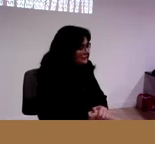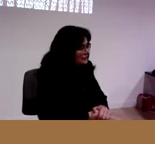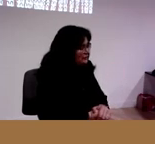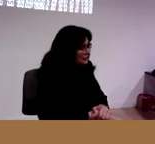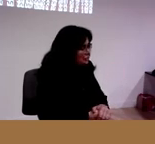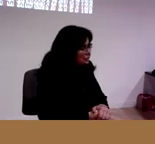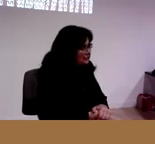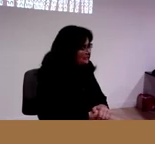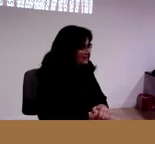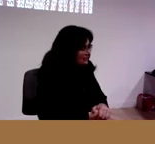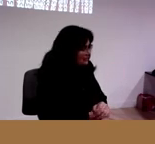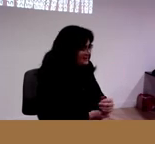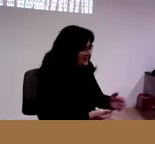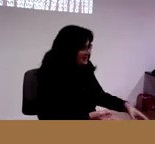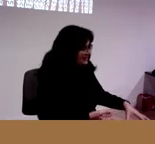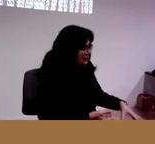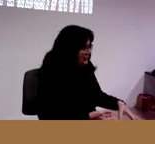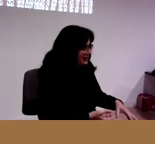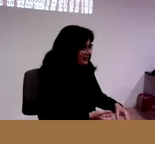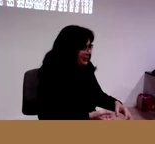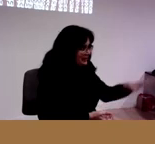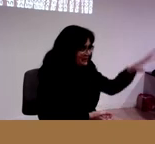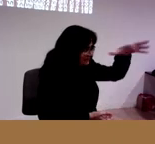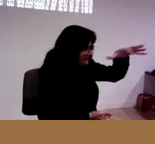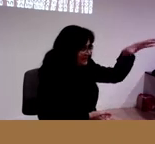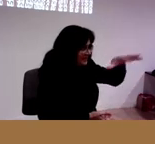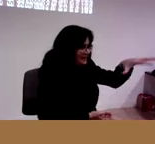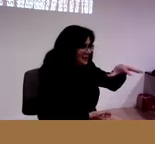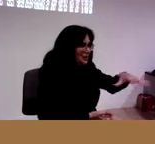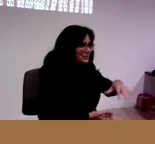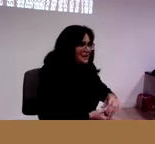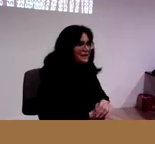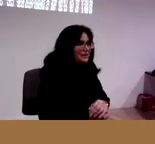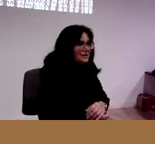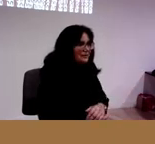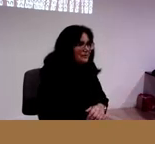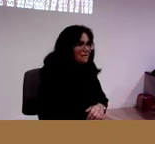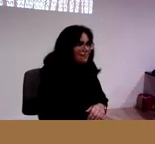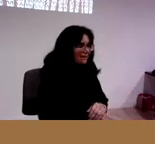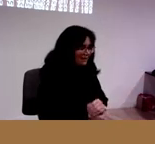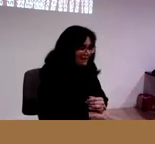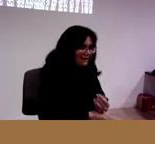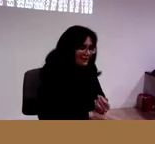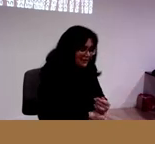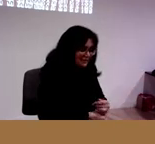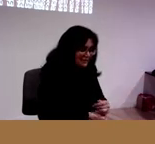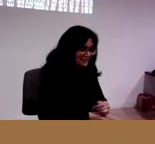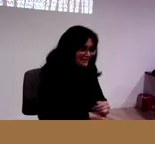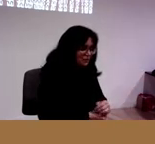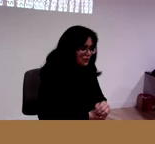we went to the fields and we were standing there on the car park and the helicopter came in